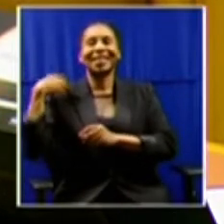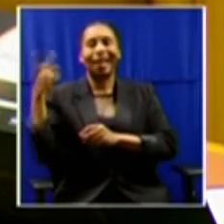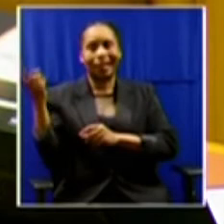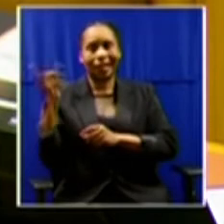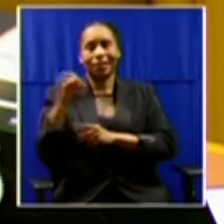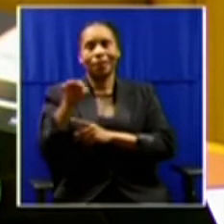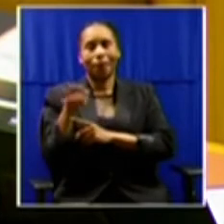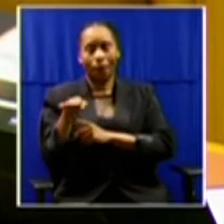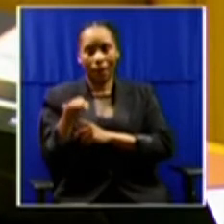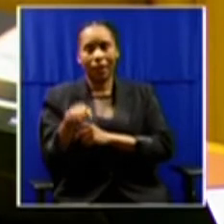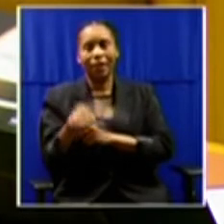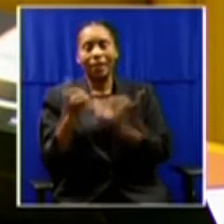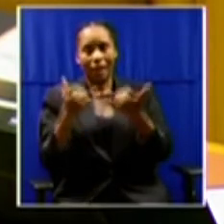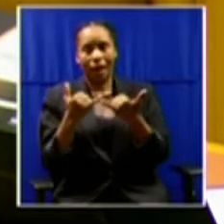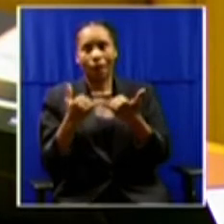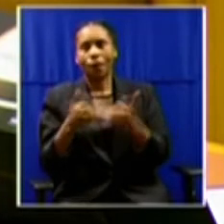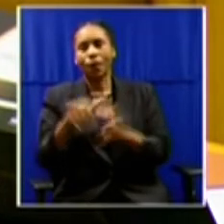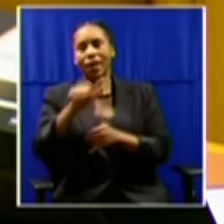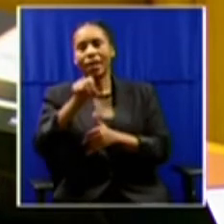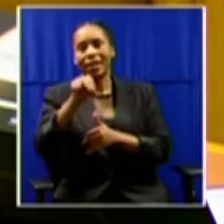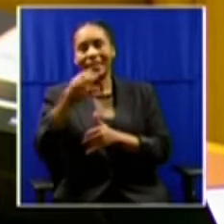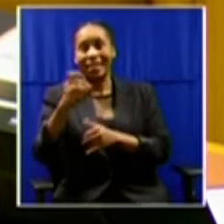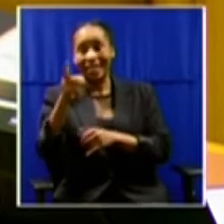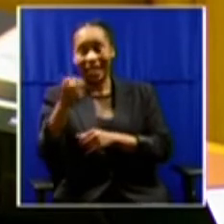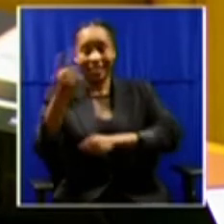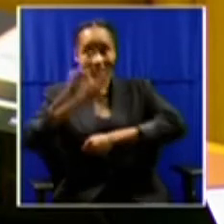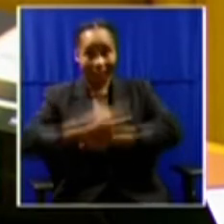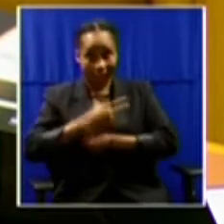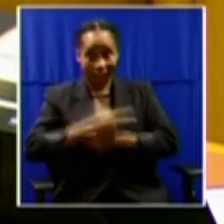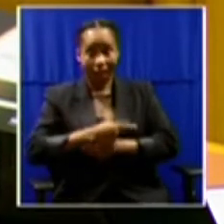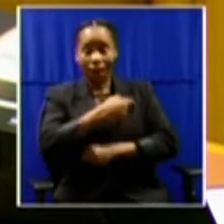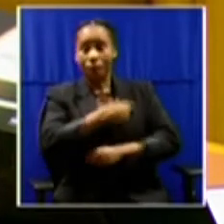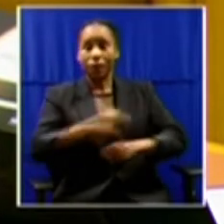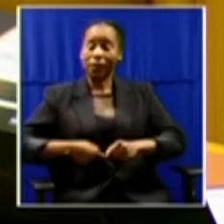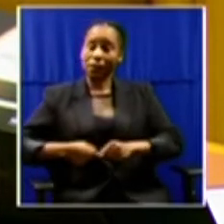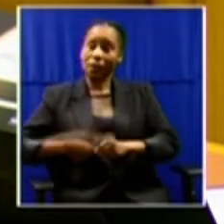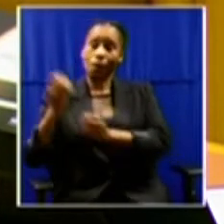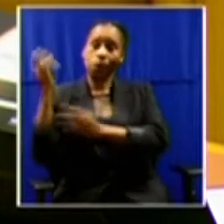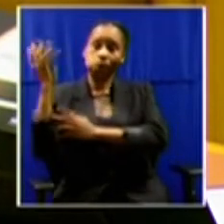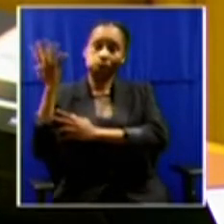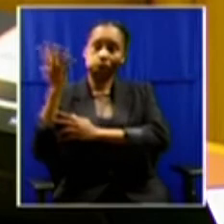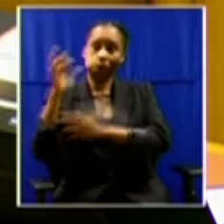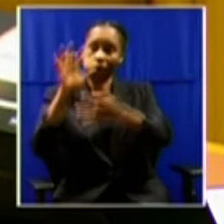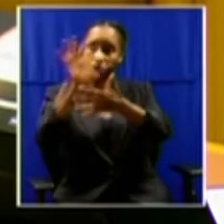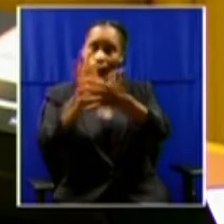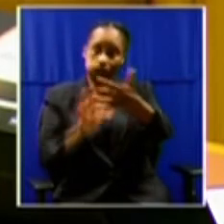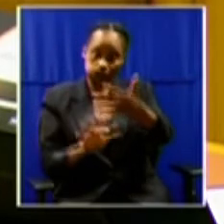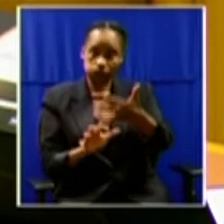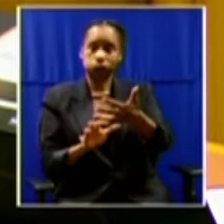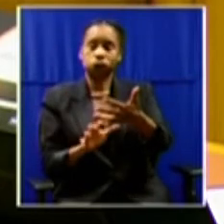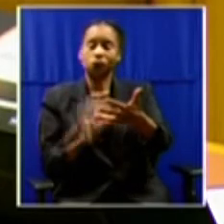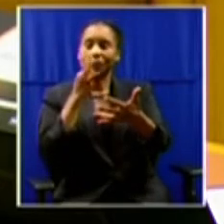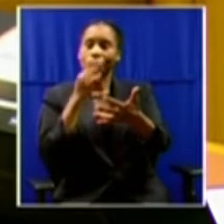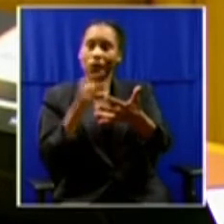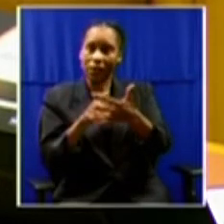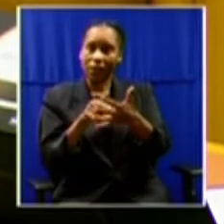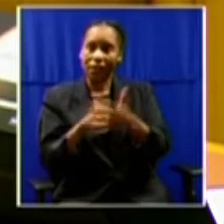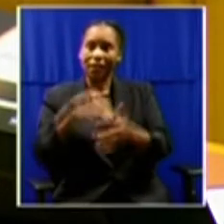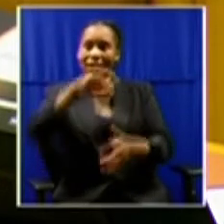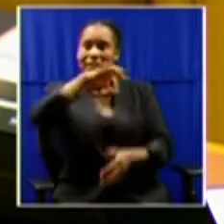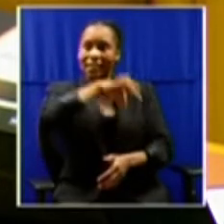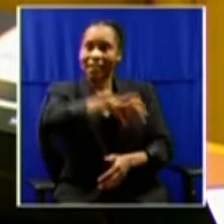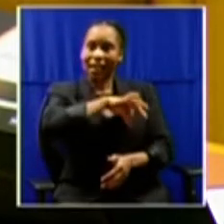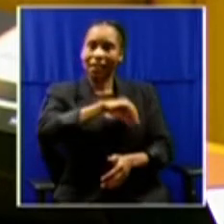the ANC, on the day the President issued the statement to the effect that my salary was